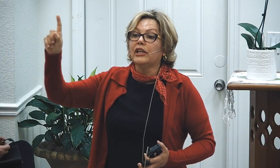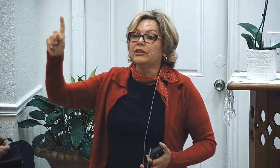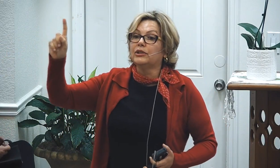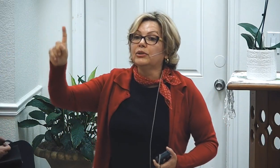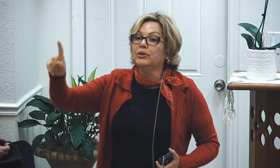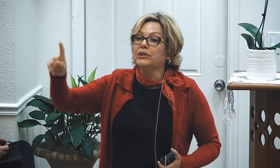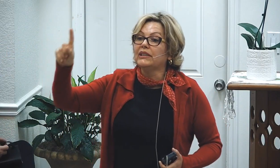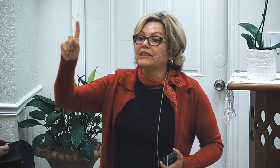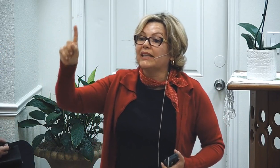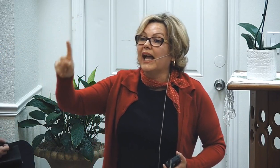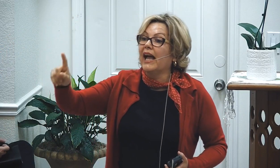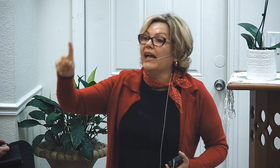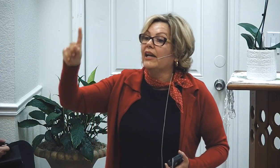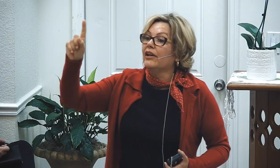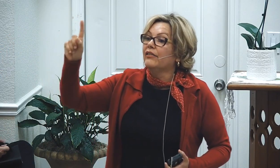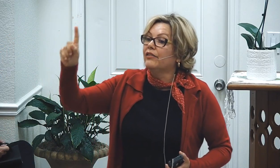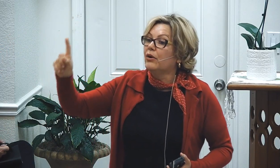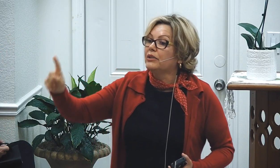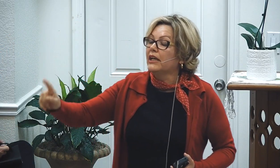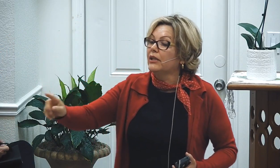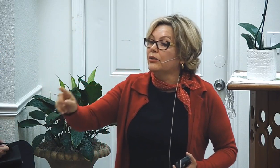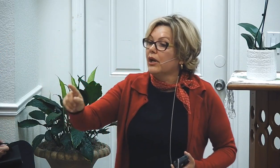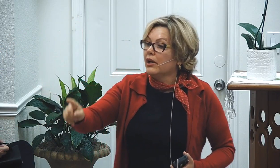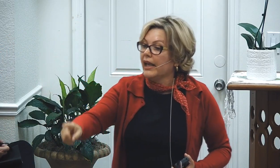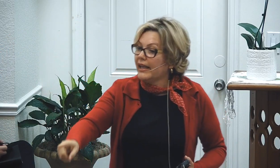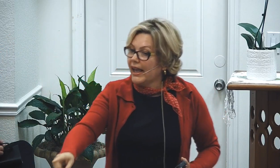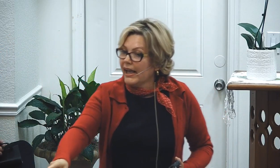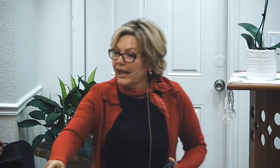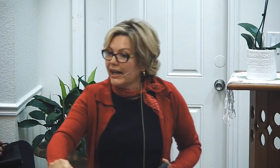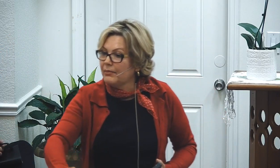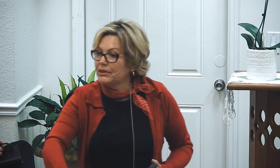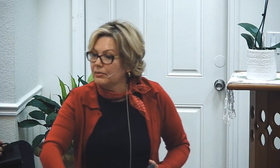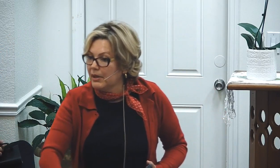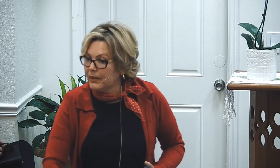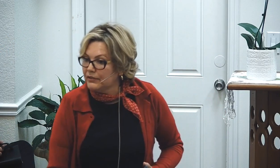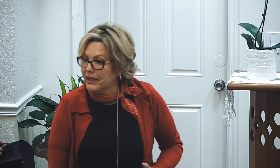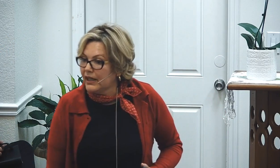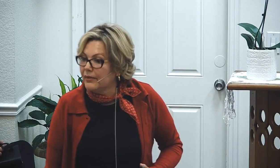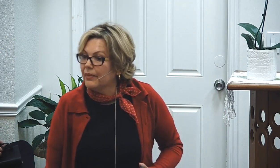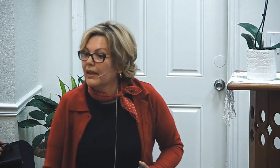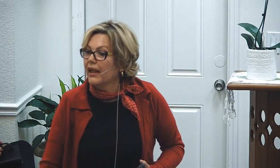the ocean, what are we going to remember? Jesus is returning.